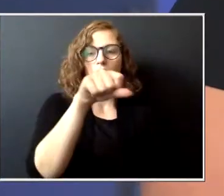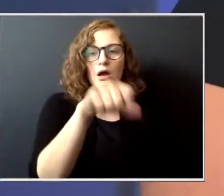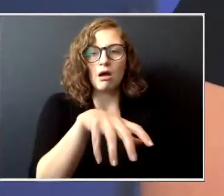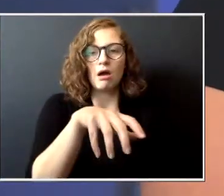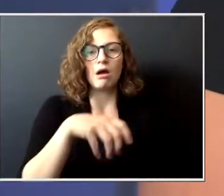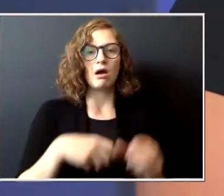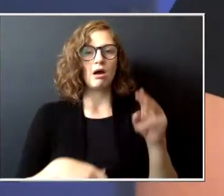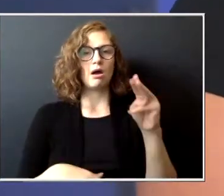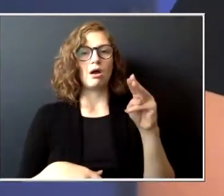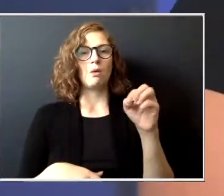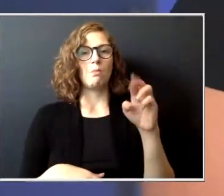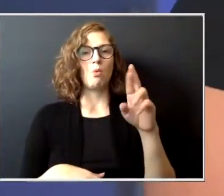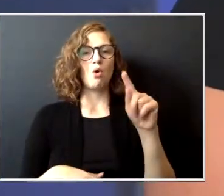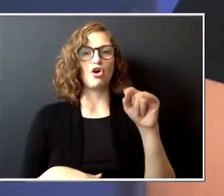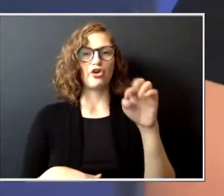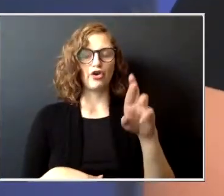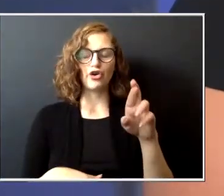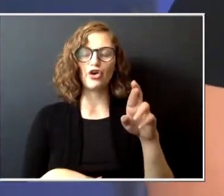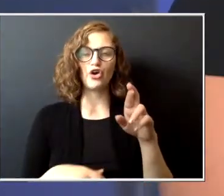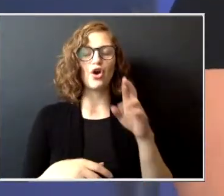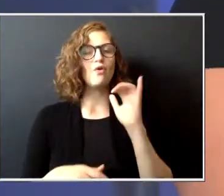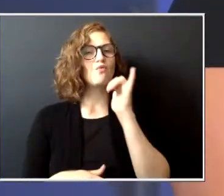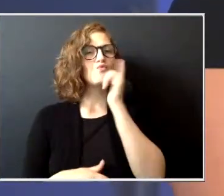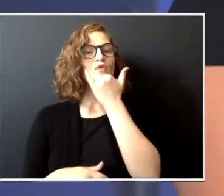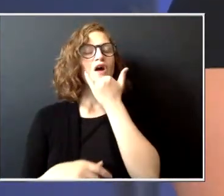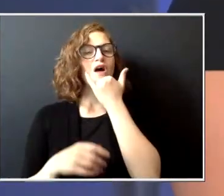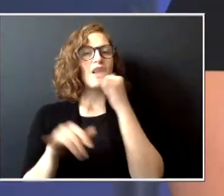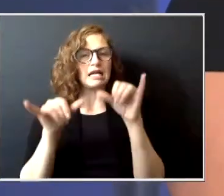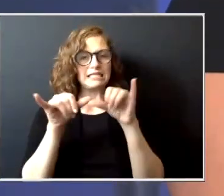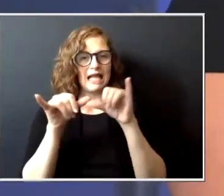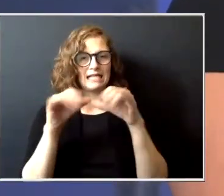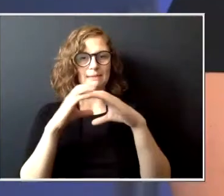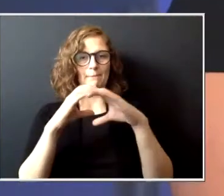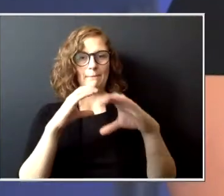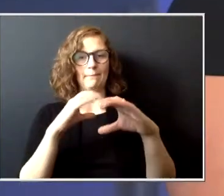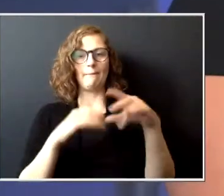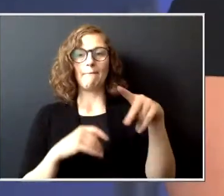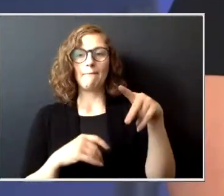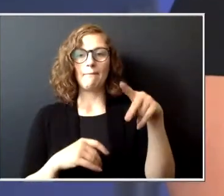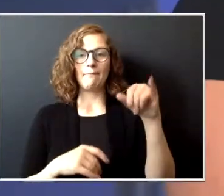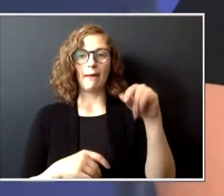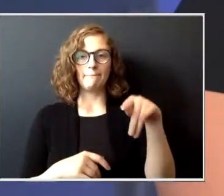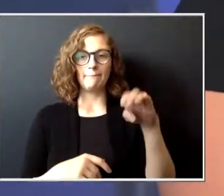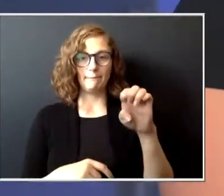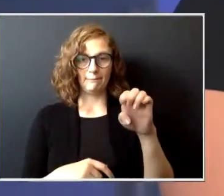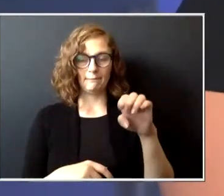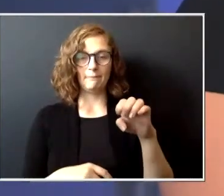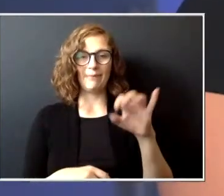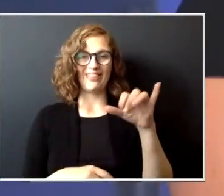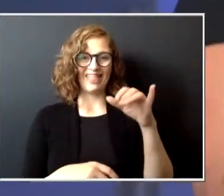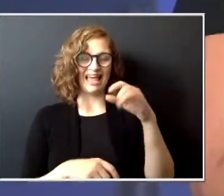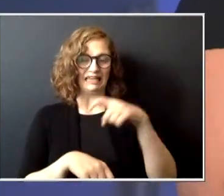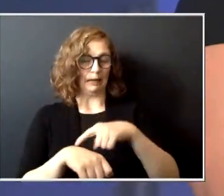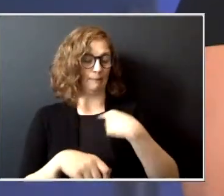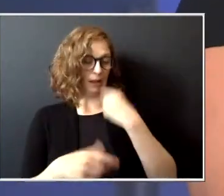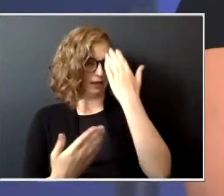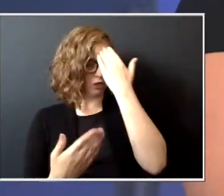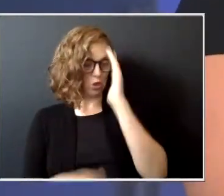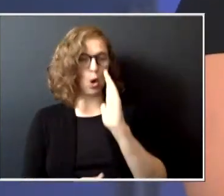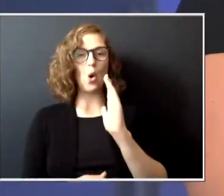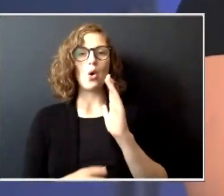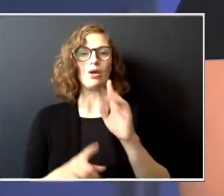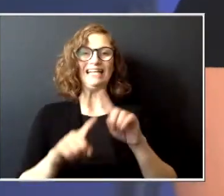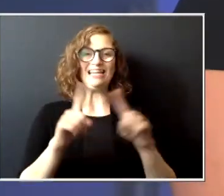pipe. At the time I didn't know, and most people don't, that there's different diameters within those mortar shells, but I got shoved down